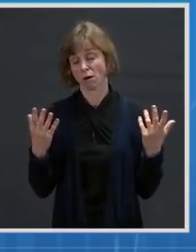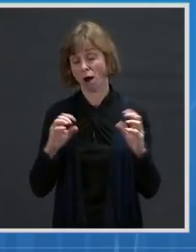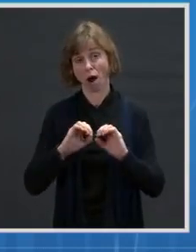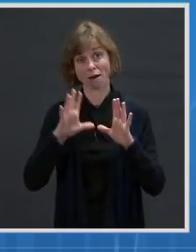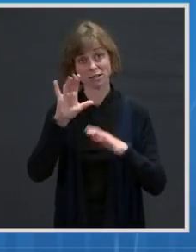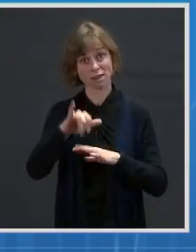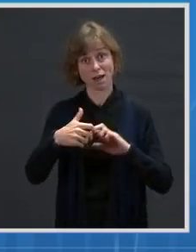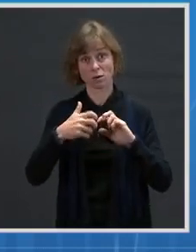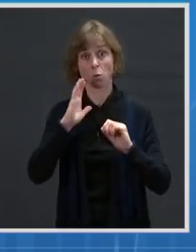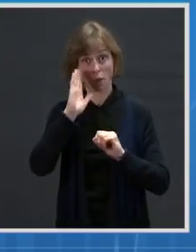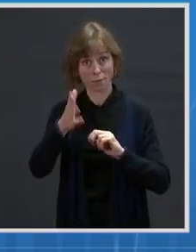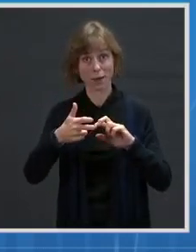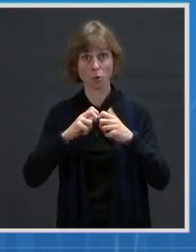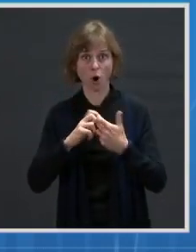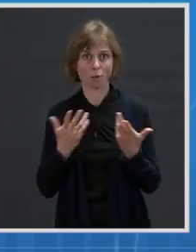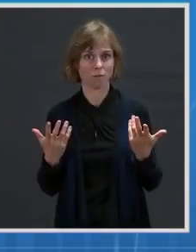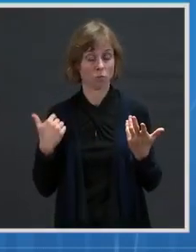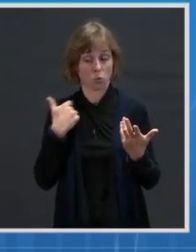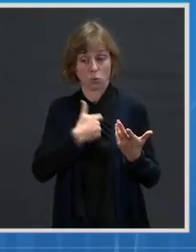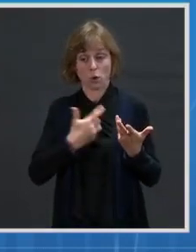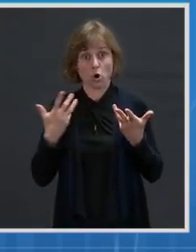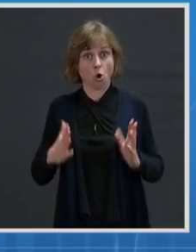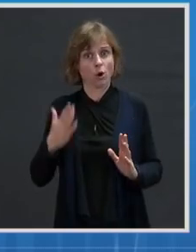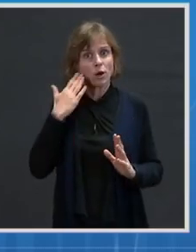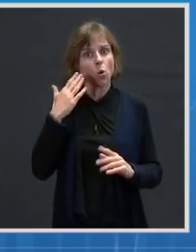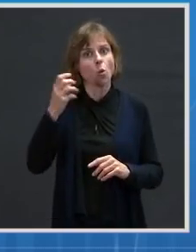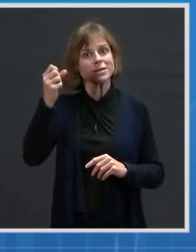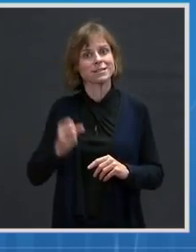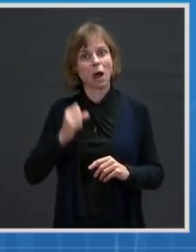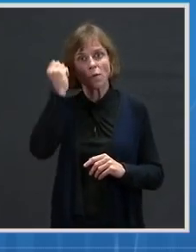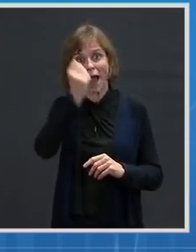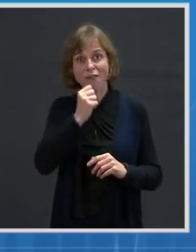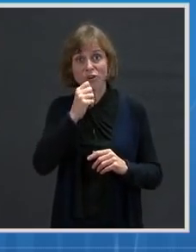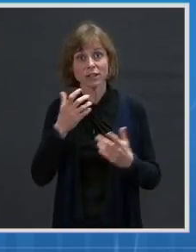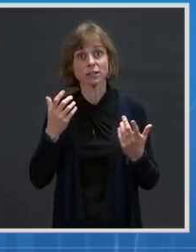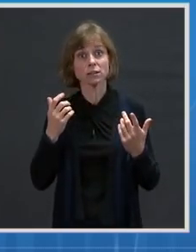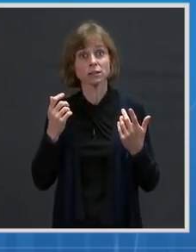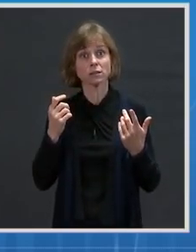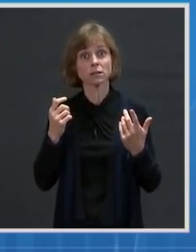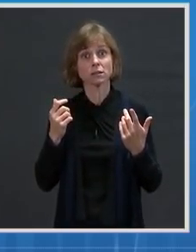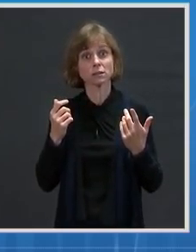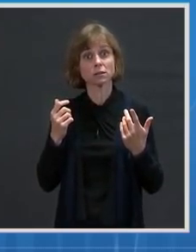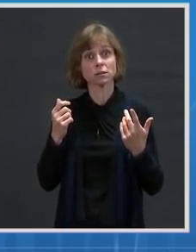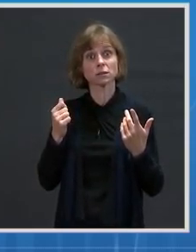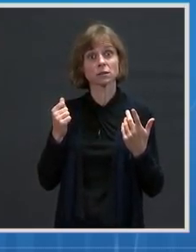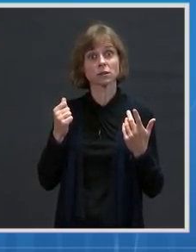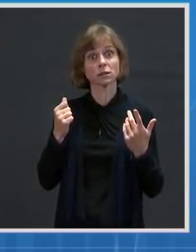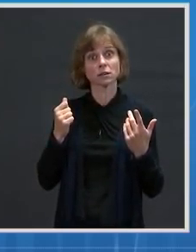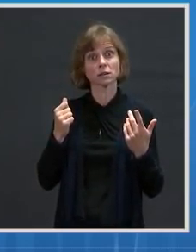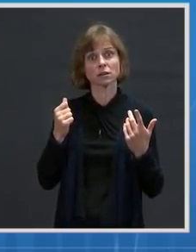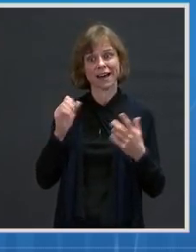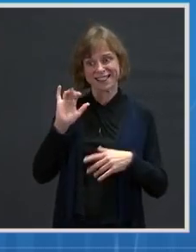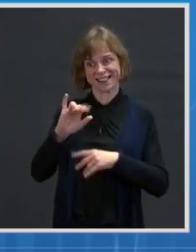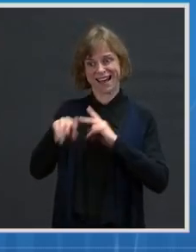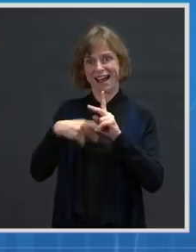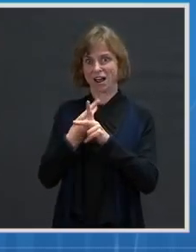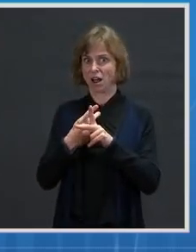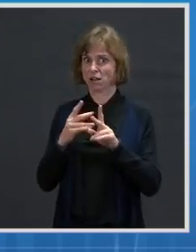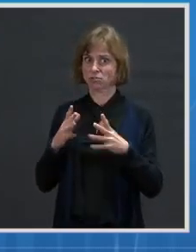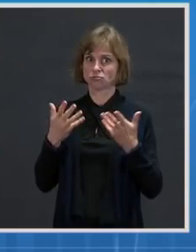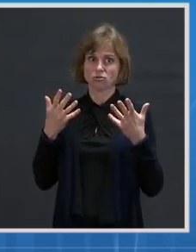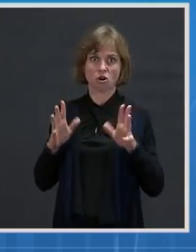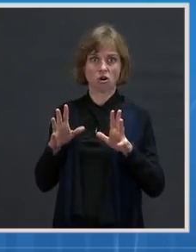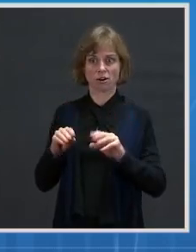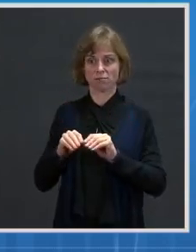already know, particularly that the South African variant is in fact obviating the effect